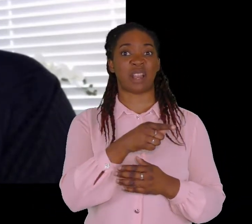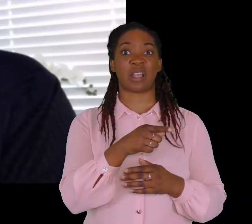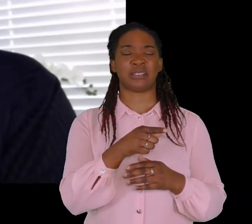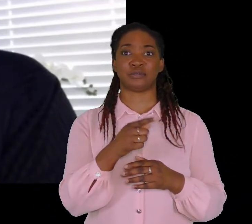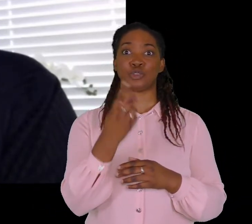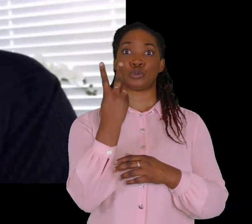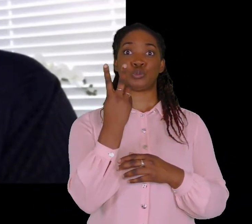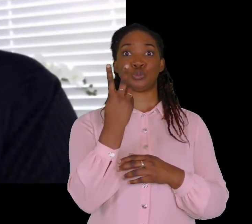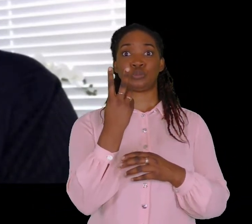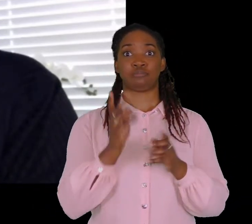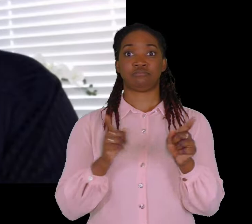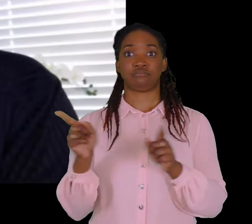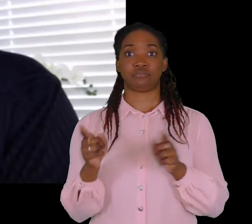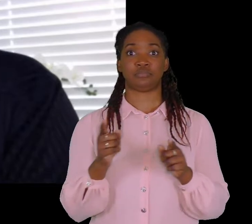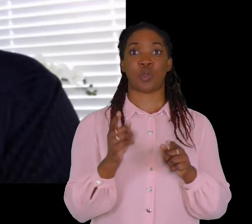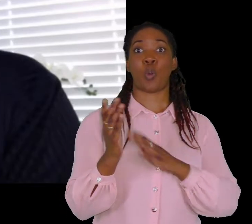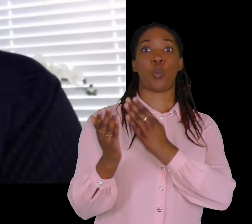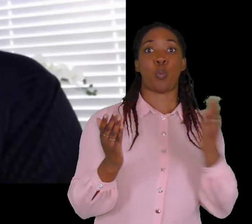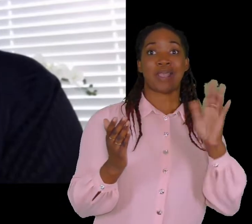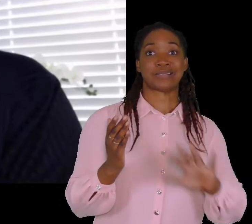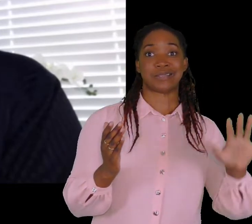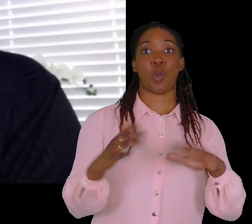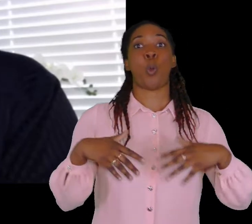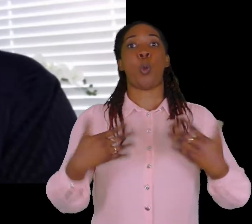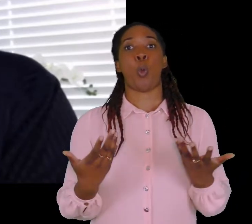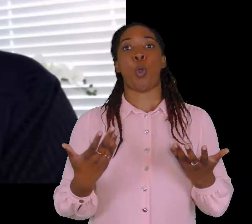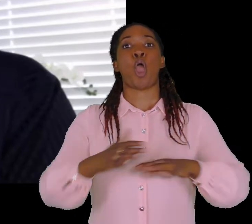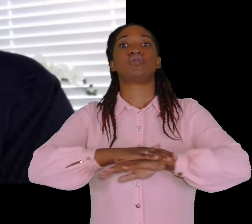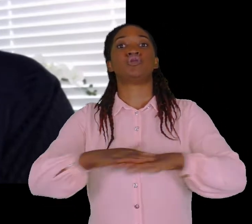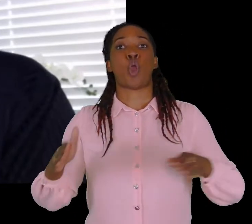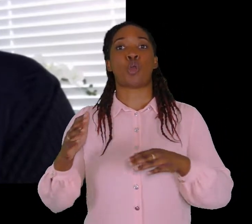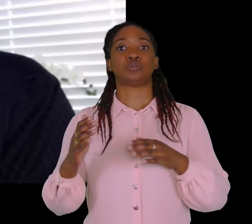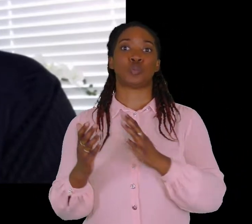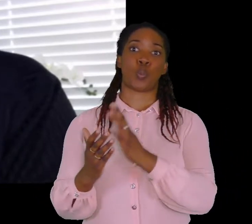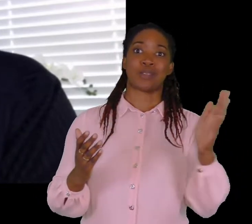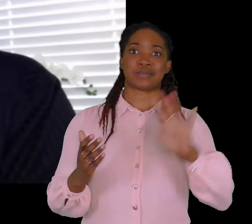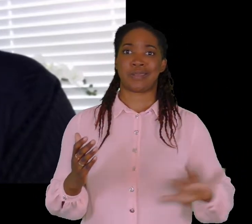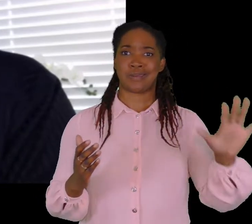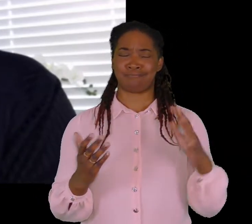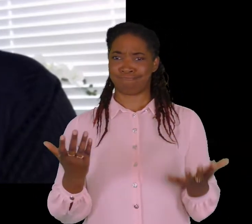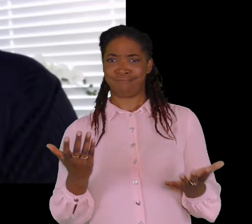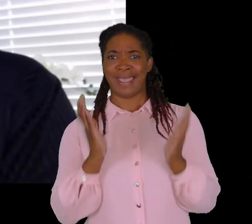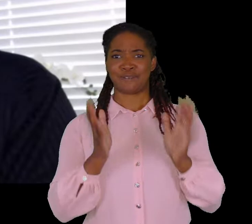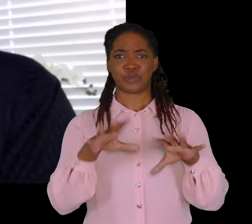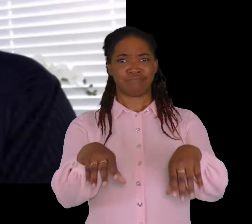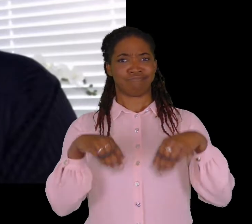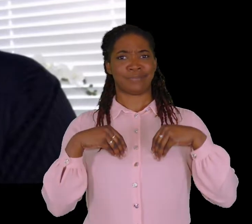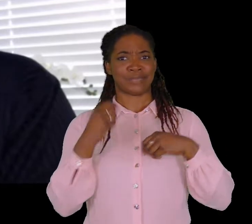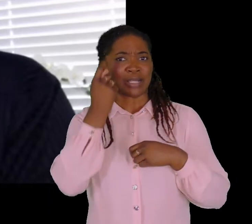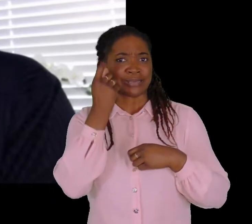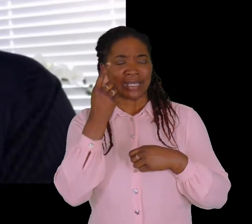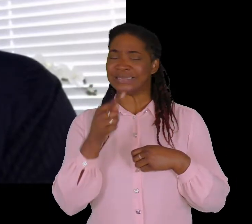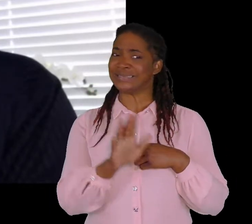So we were having to take on ideas about how we're having to recreate ourselves in the scenarios that we were